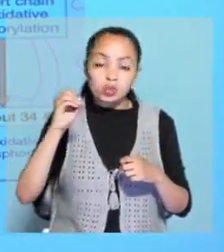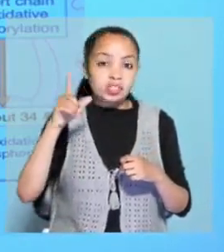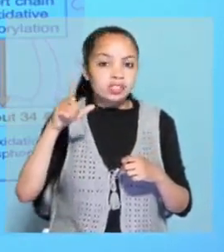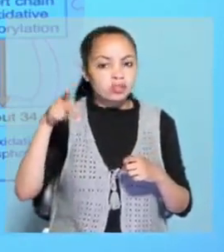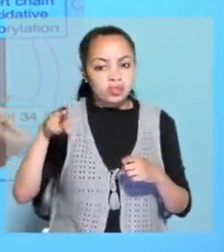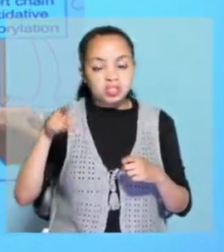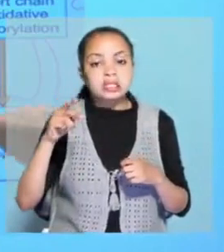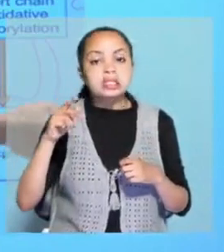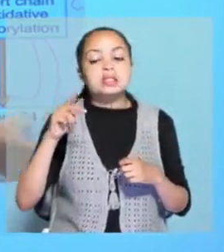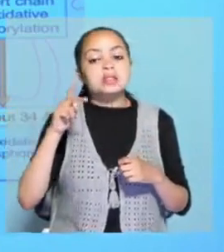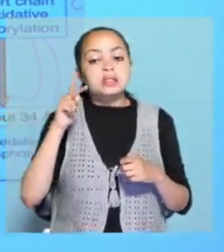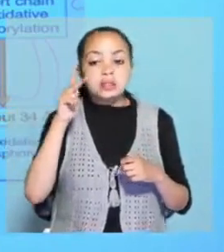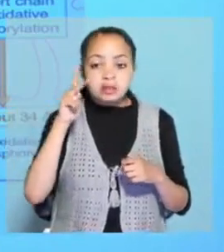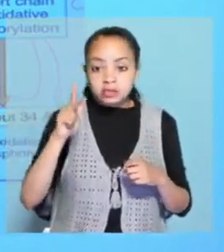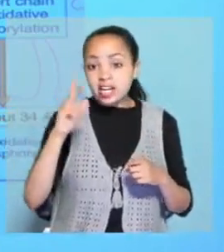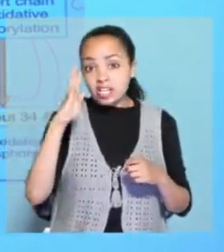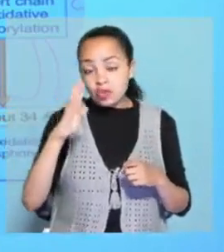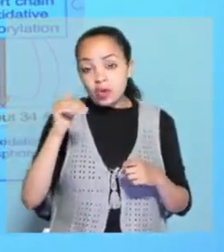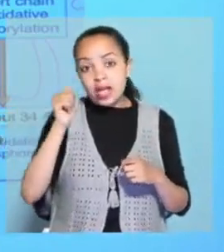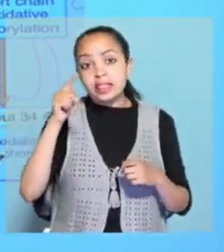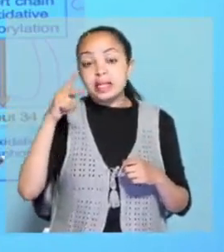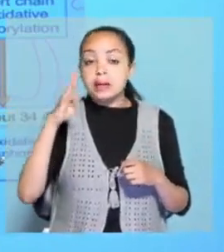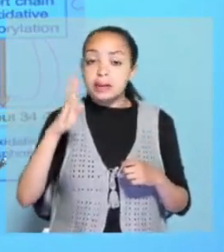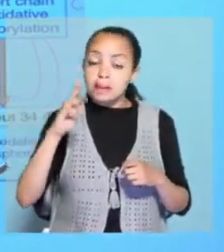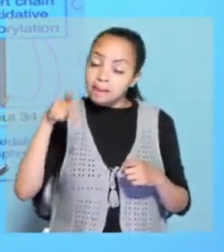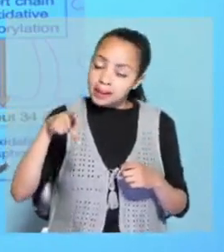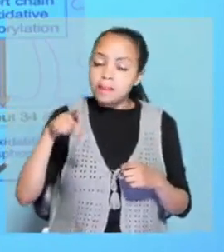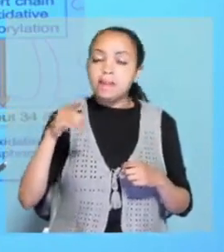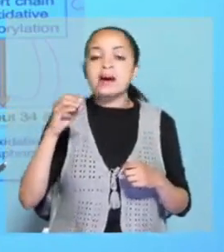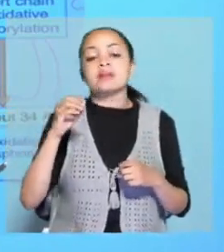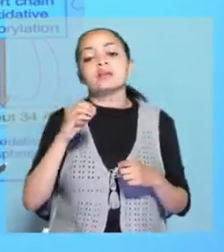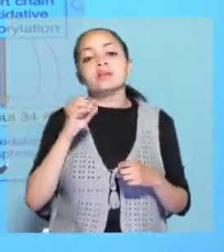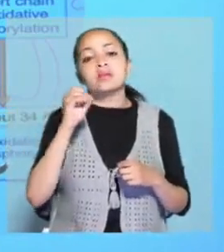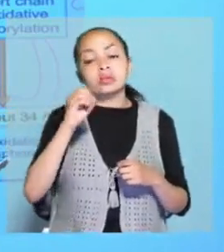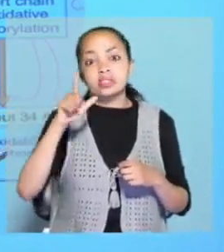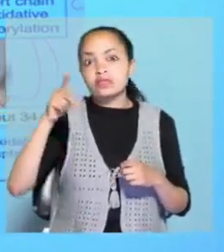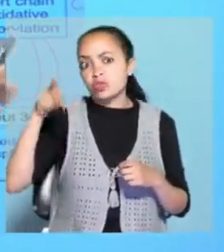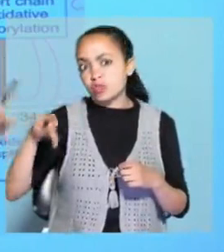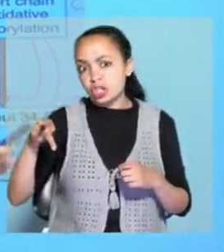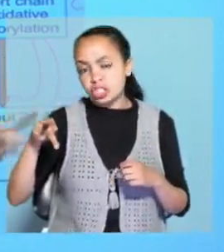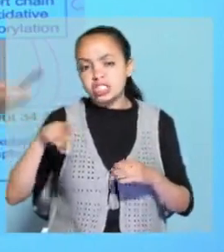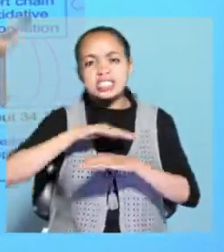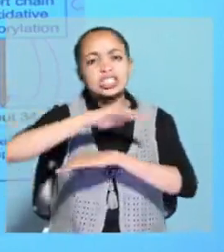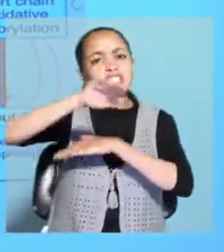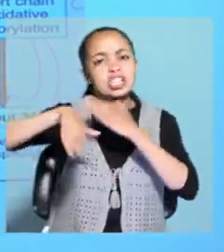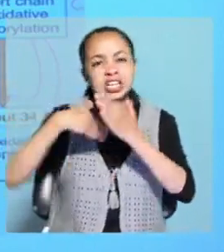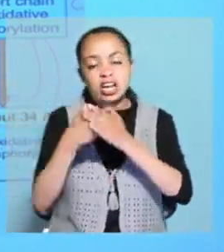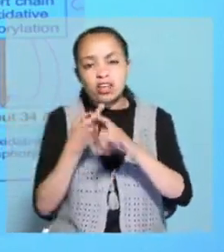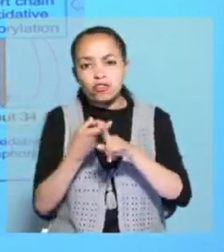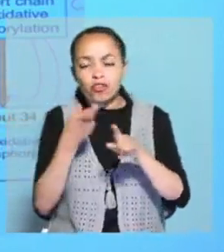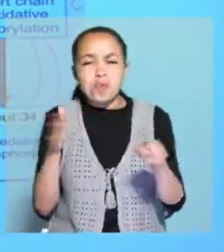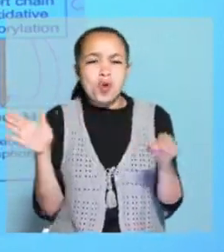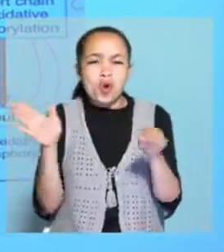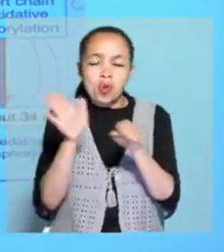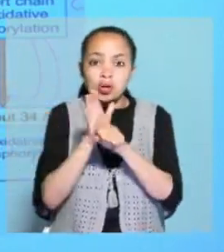is about 34 ATP by oxidative level phosphorylation is generated here. Generally, from